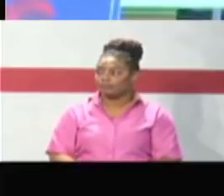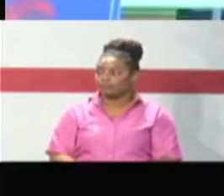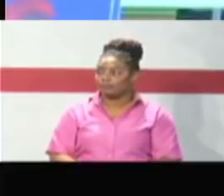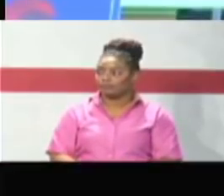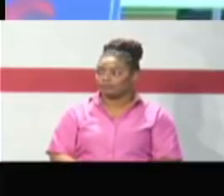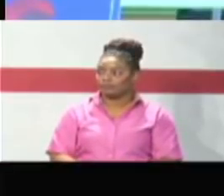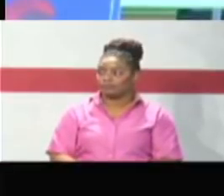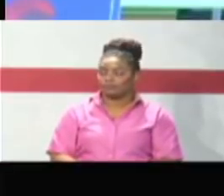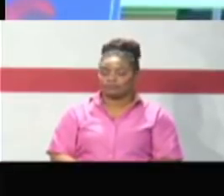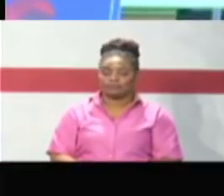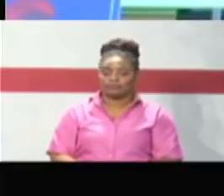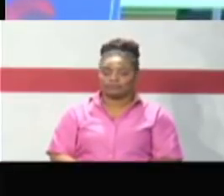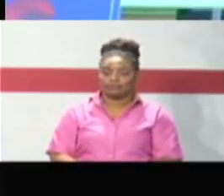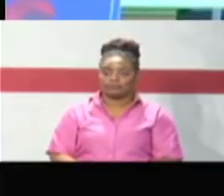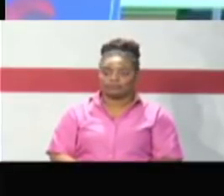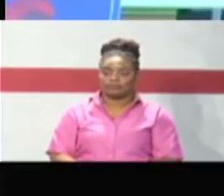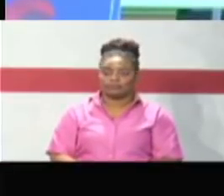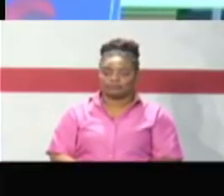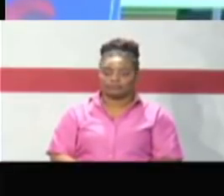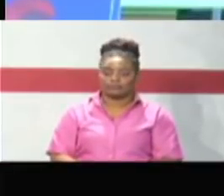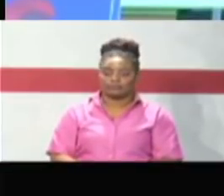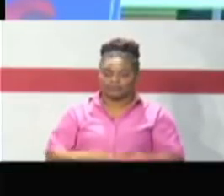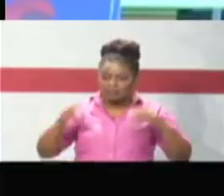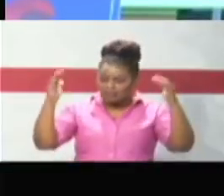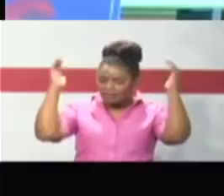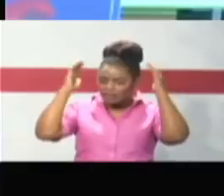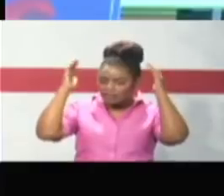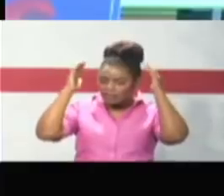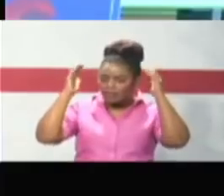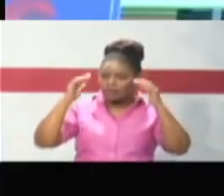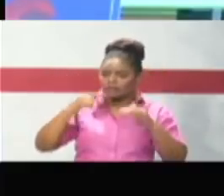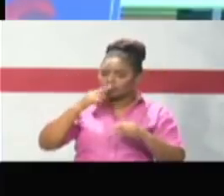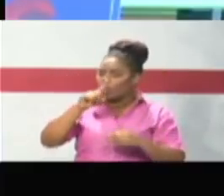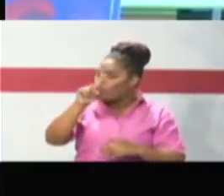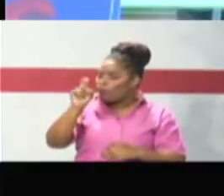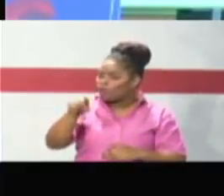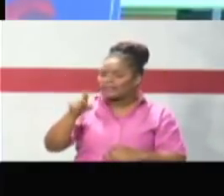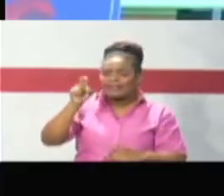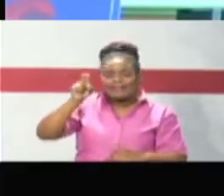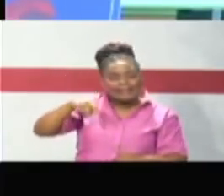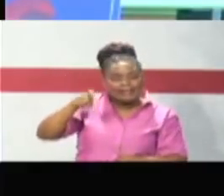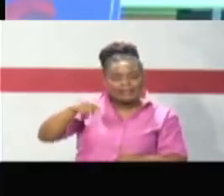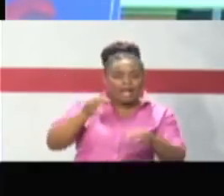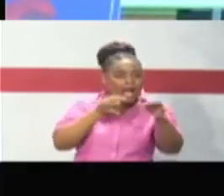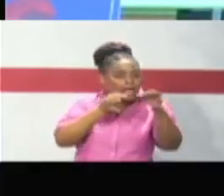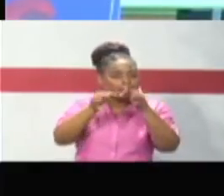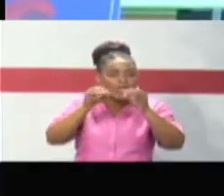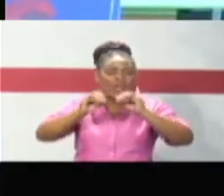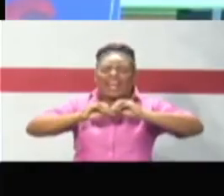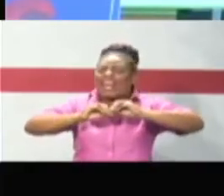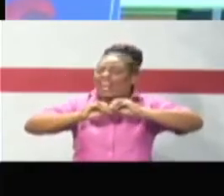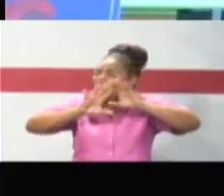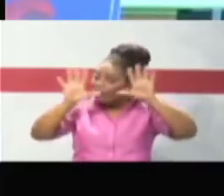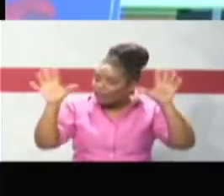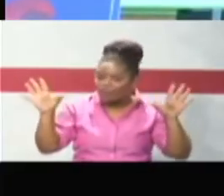Hi, Dr. Hines, just a follow-up. I need something clarified here, right? So we have